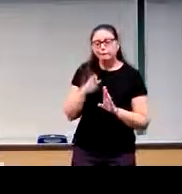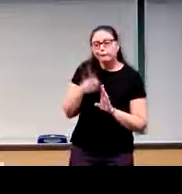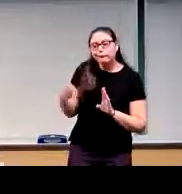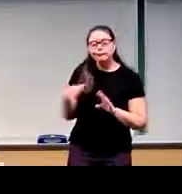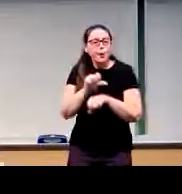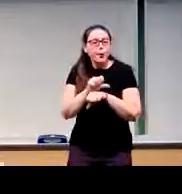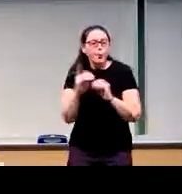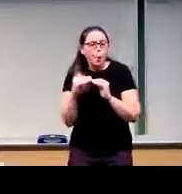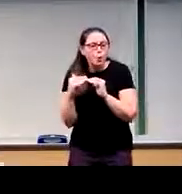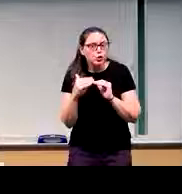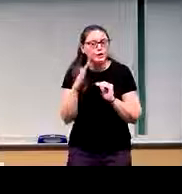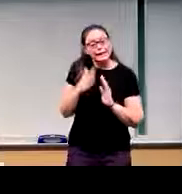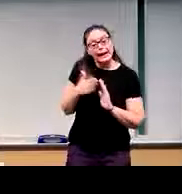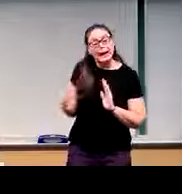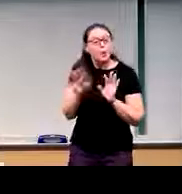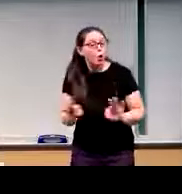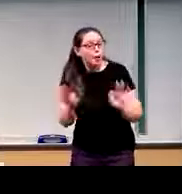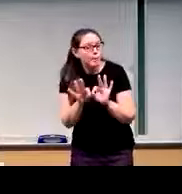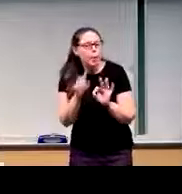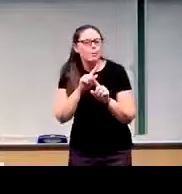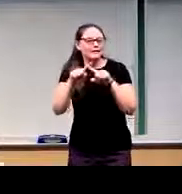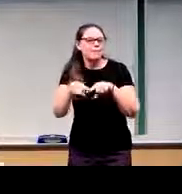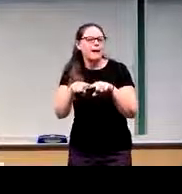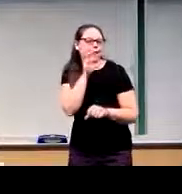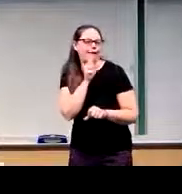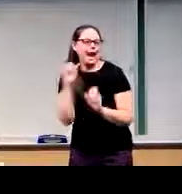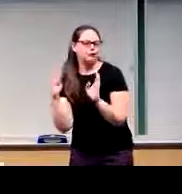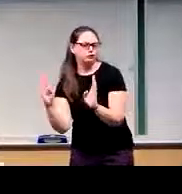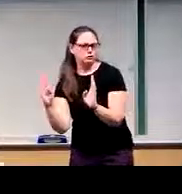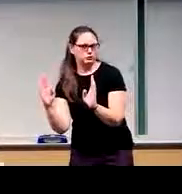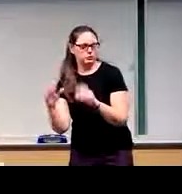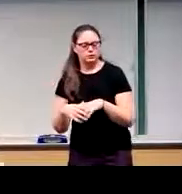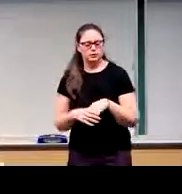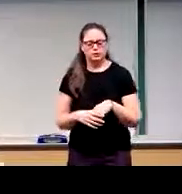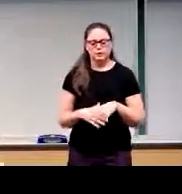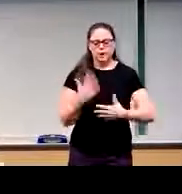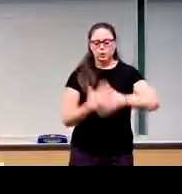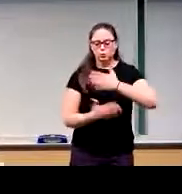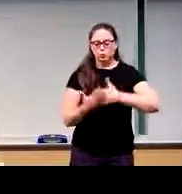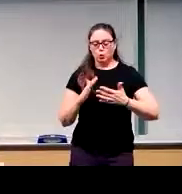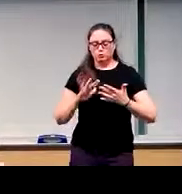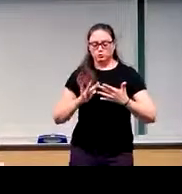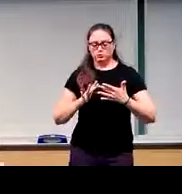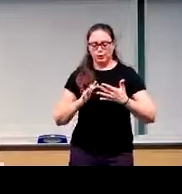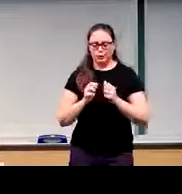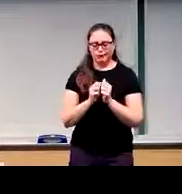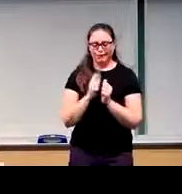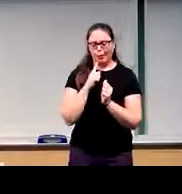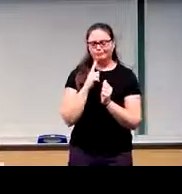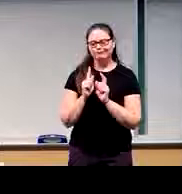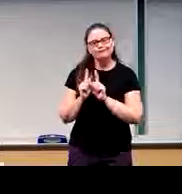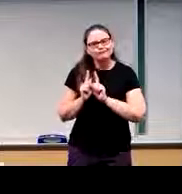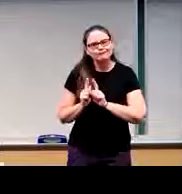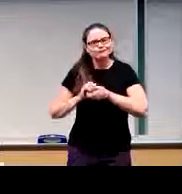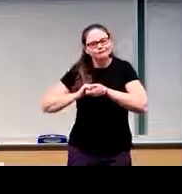networks are important only in specific age ranges. The social network of close confidants who